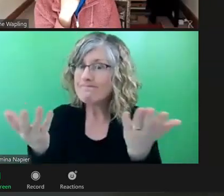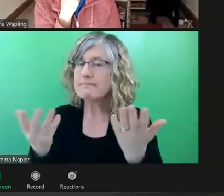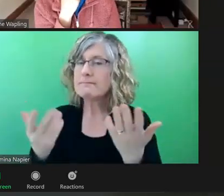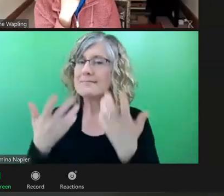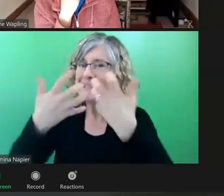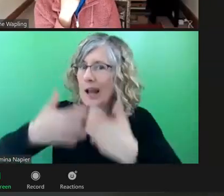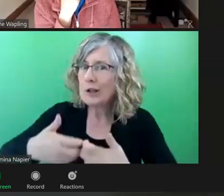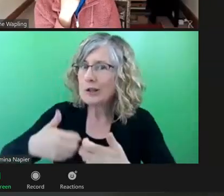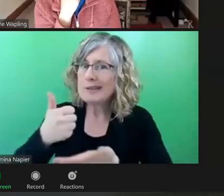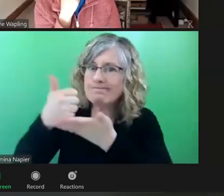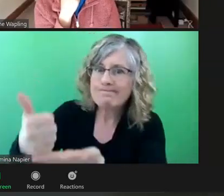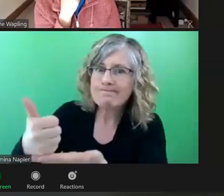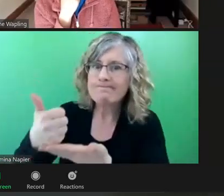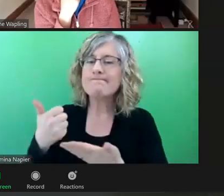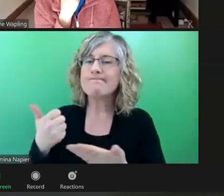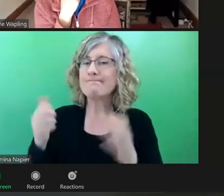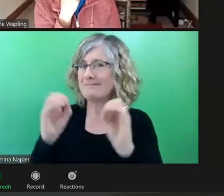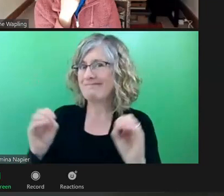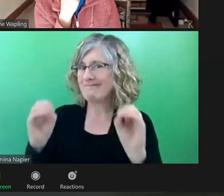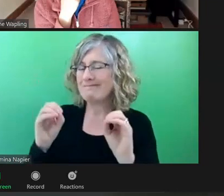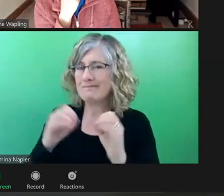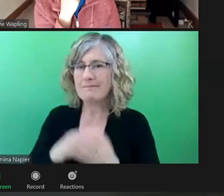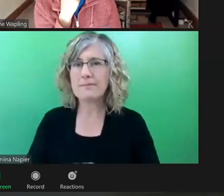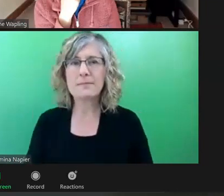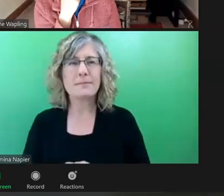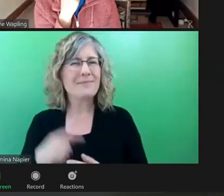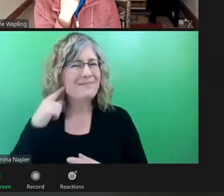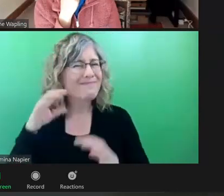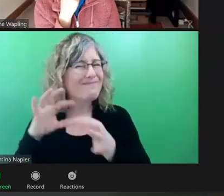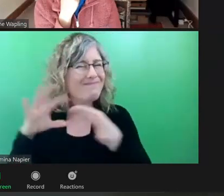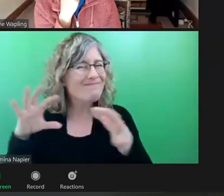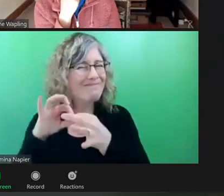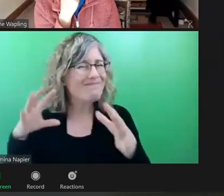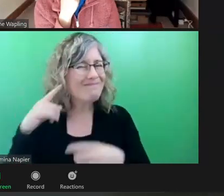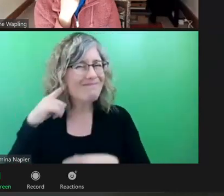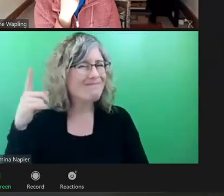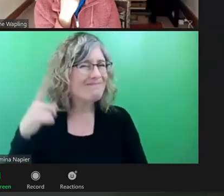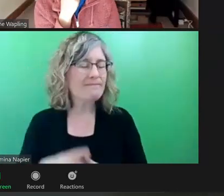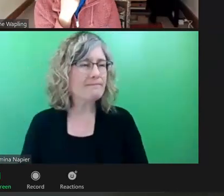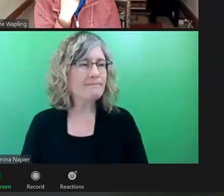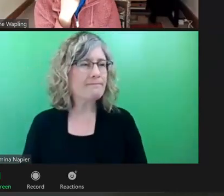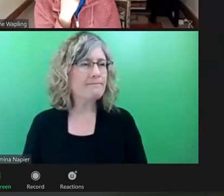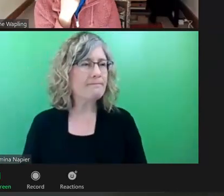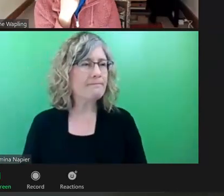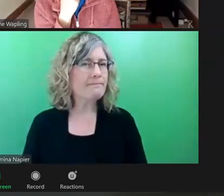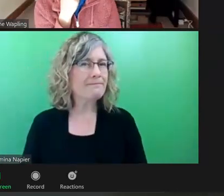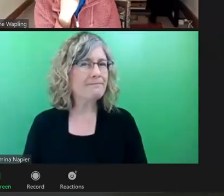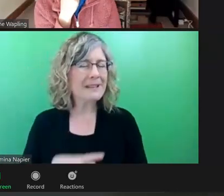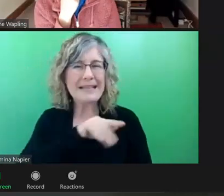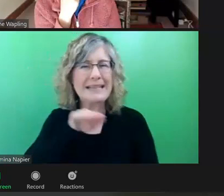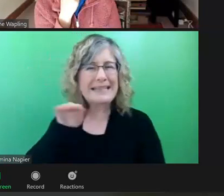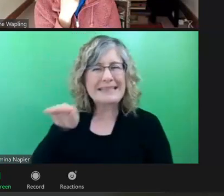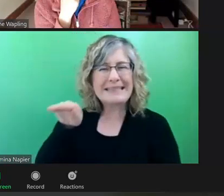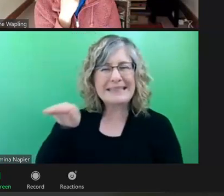Yeah. to this I think your connection is not too good,